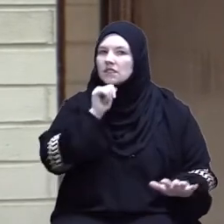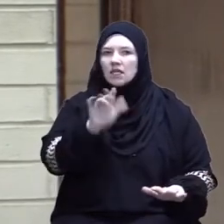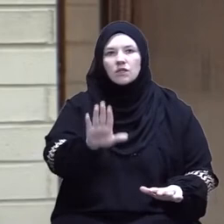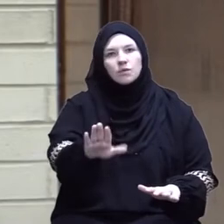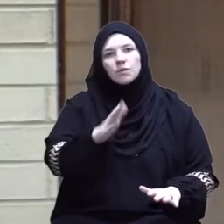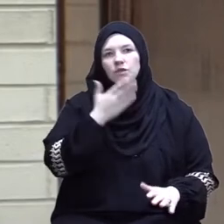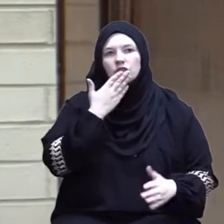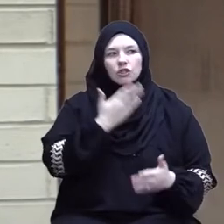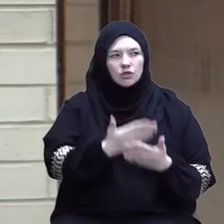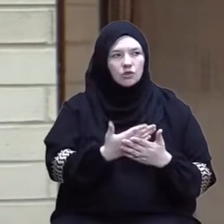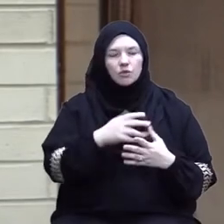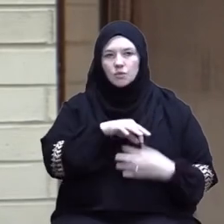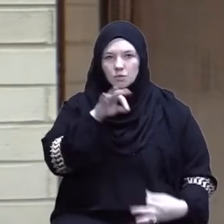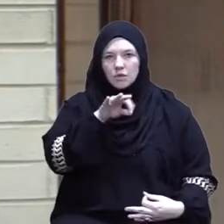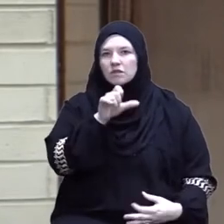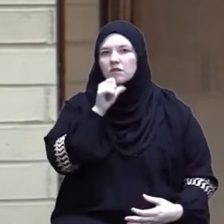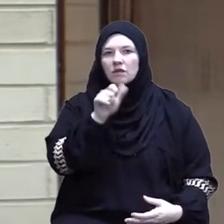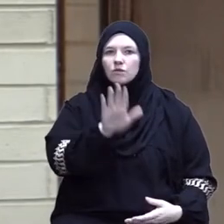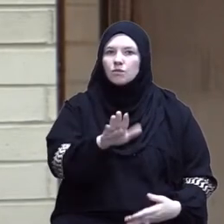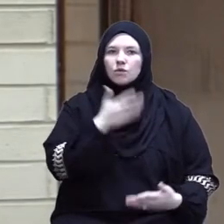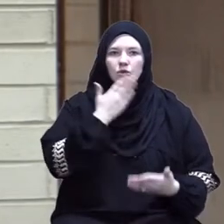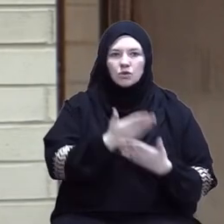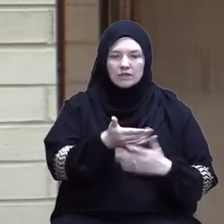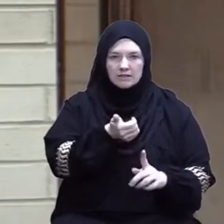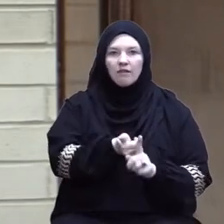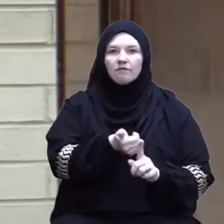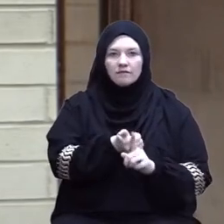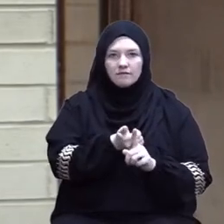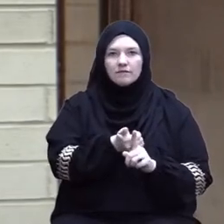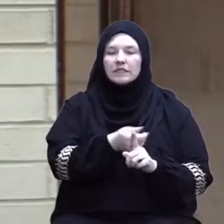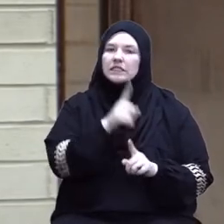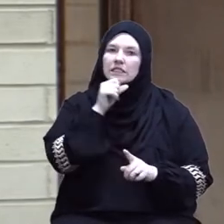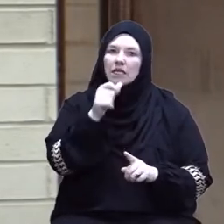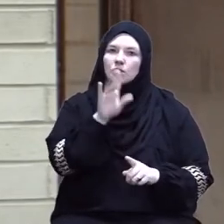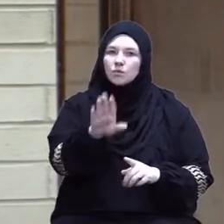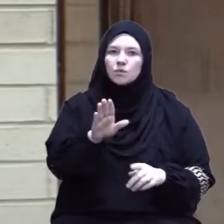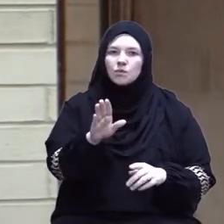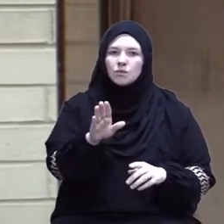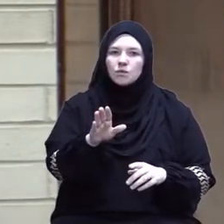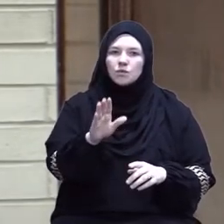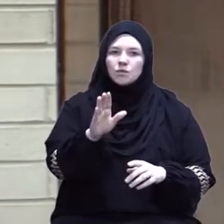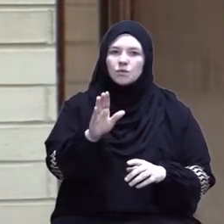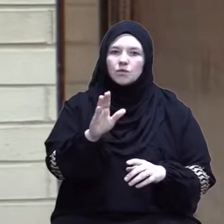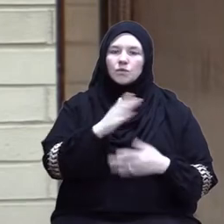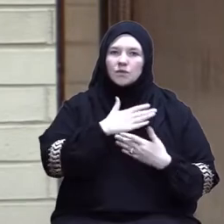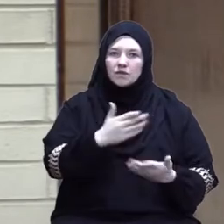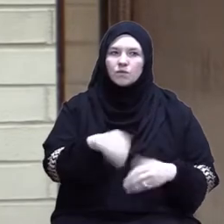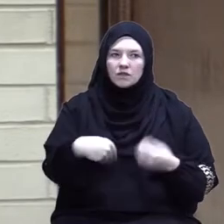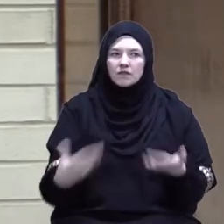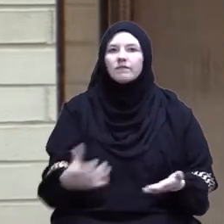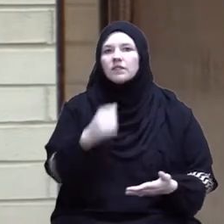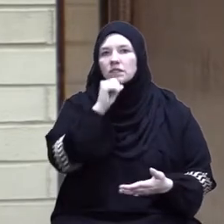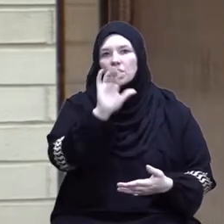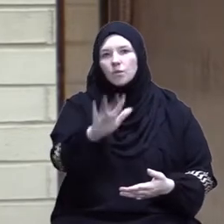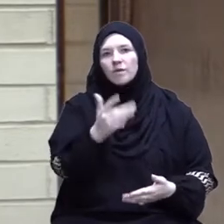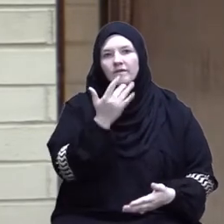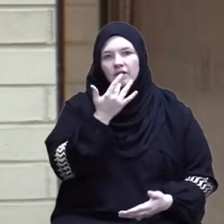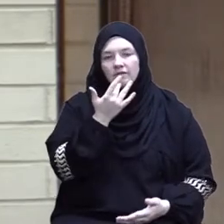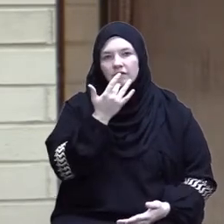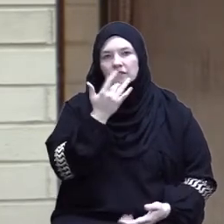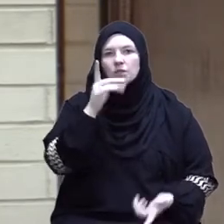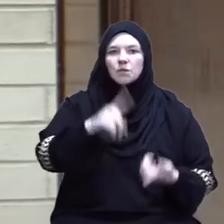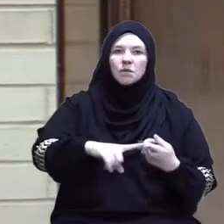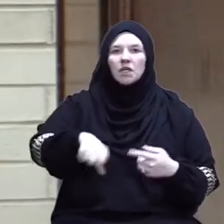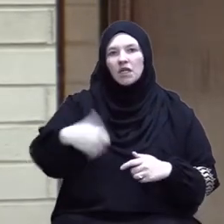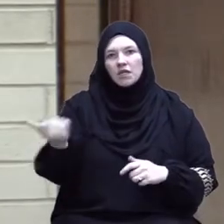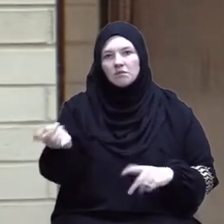good soul. It is not your good self. It is not your generosity. It is not your favor unto